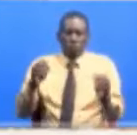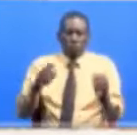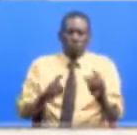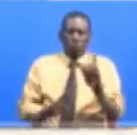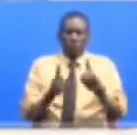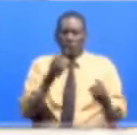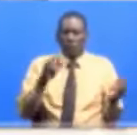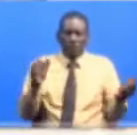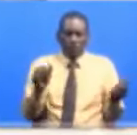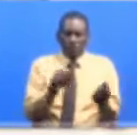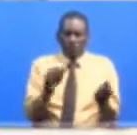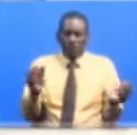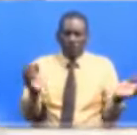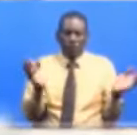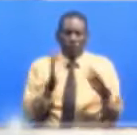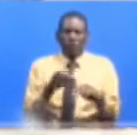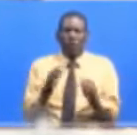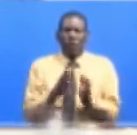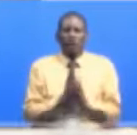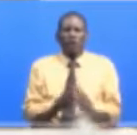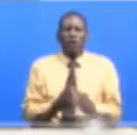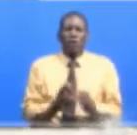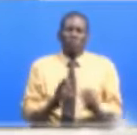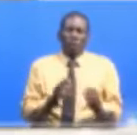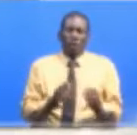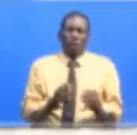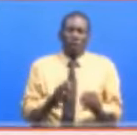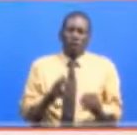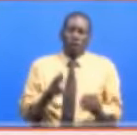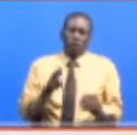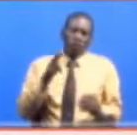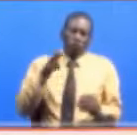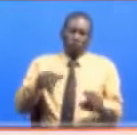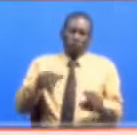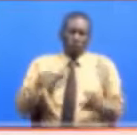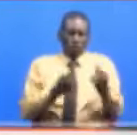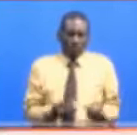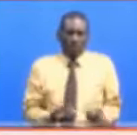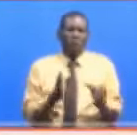did not explode. The incident happened a few minutes past 1 p.m. Friday.